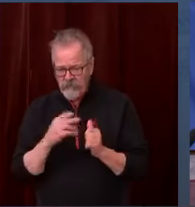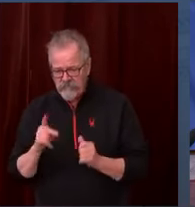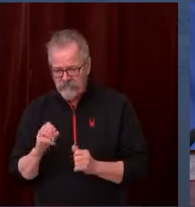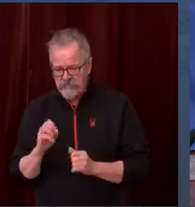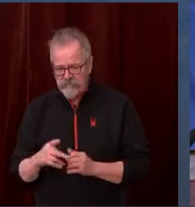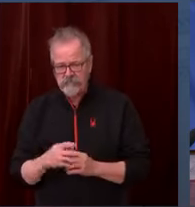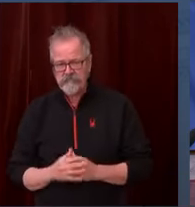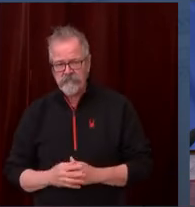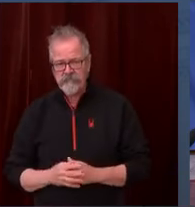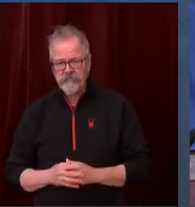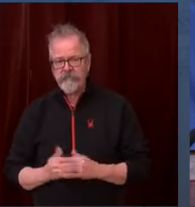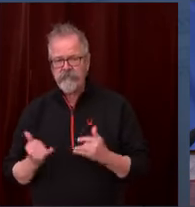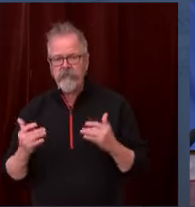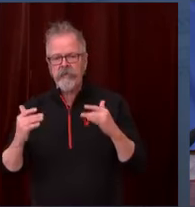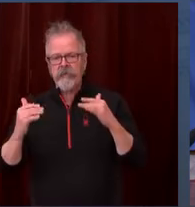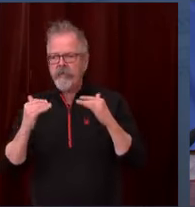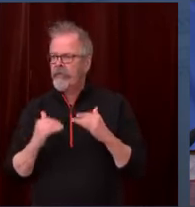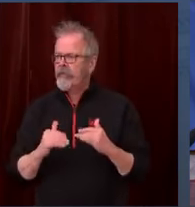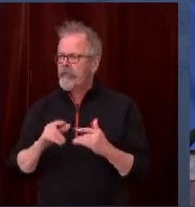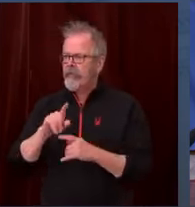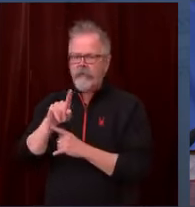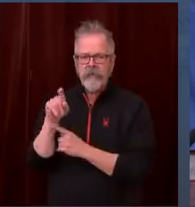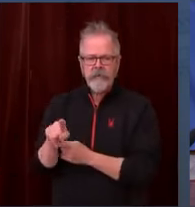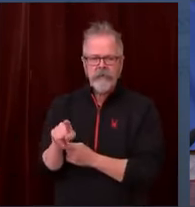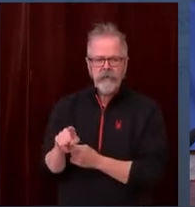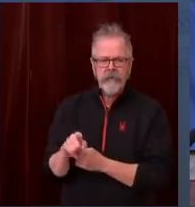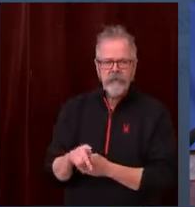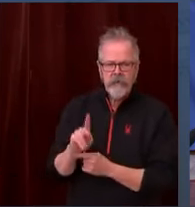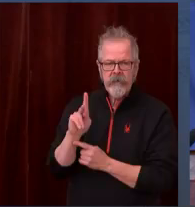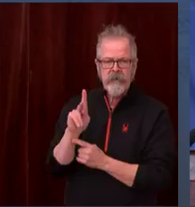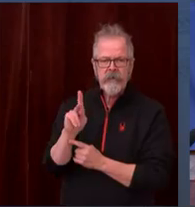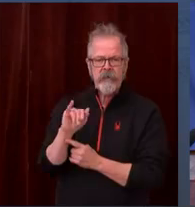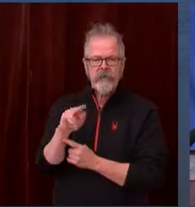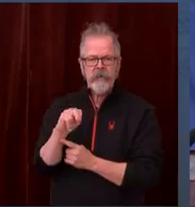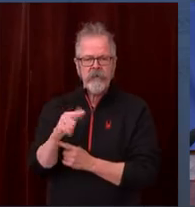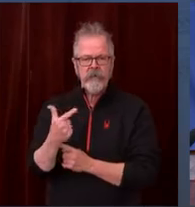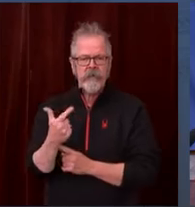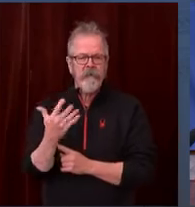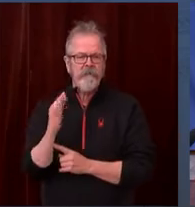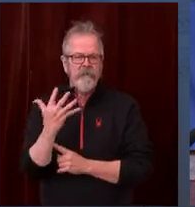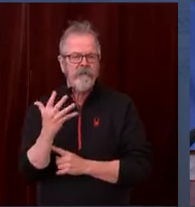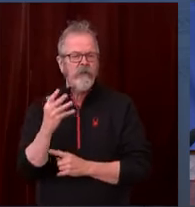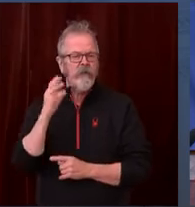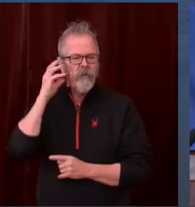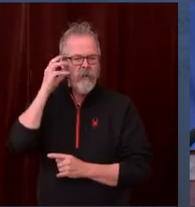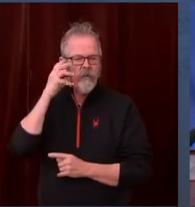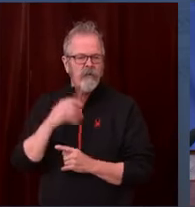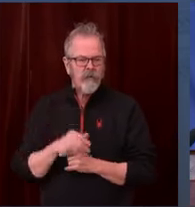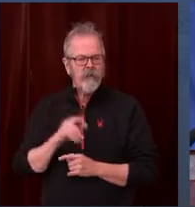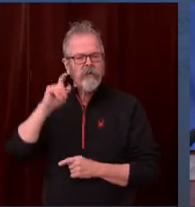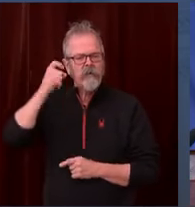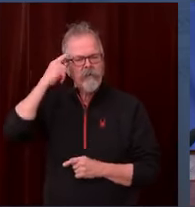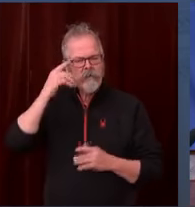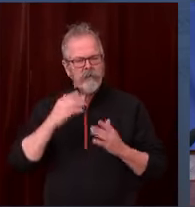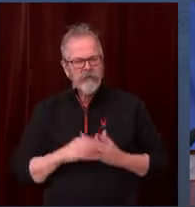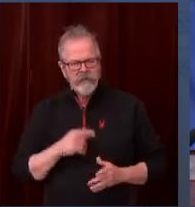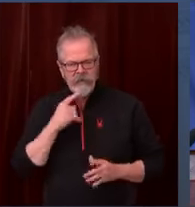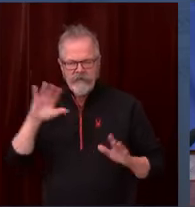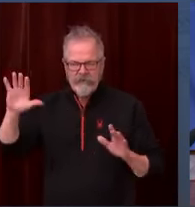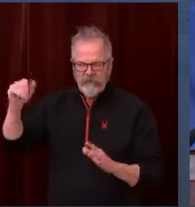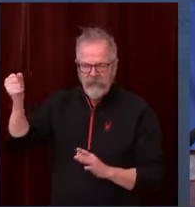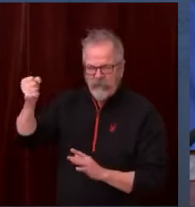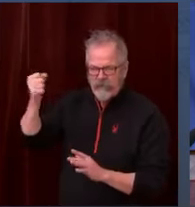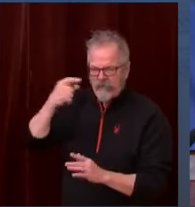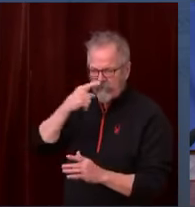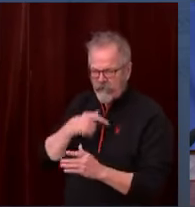Thank you. Next question comes from Ted with King 5. If I can just add one more thing, too, if I can, Joe. You know, we understand